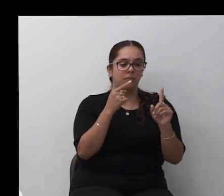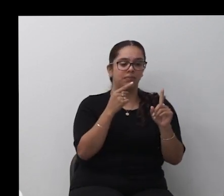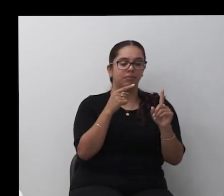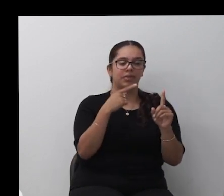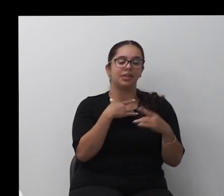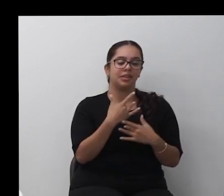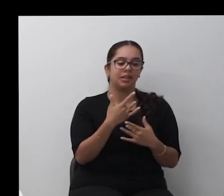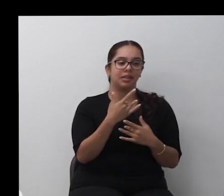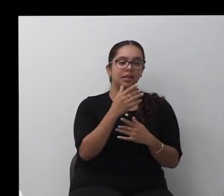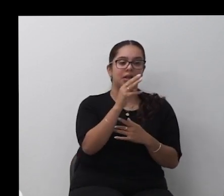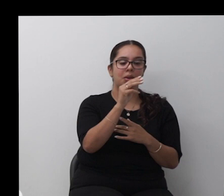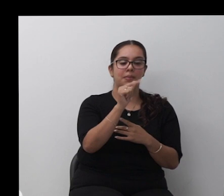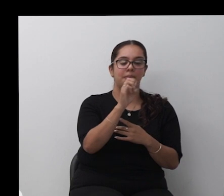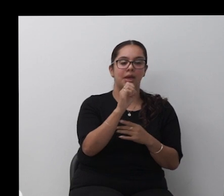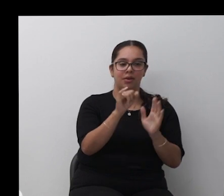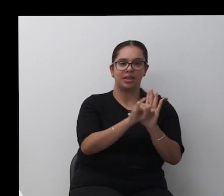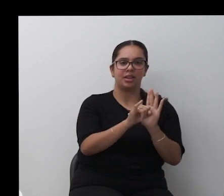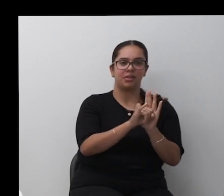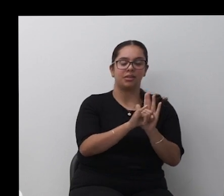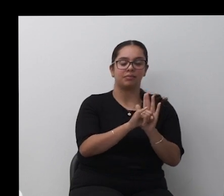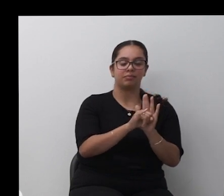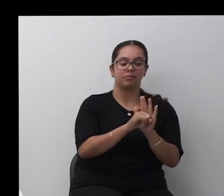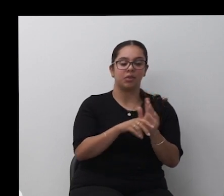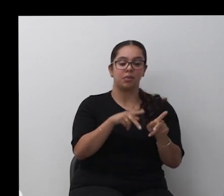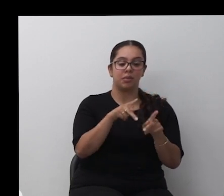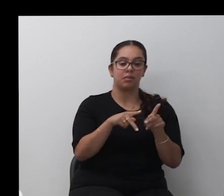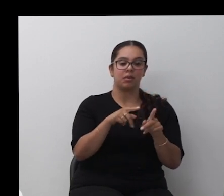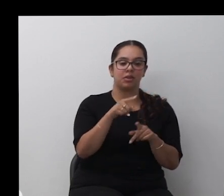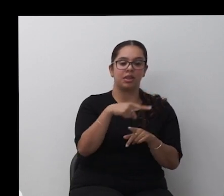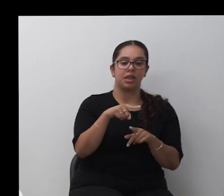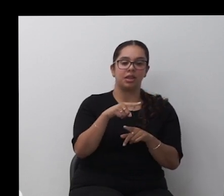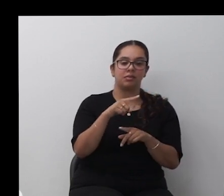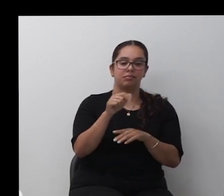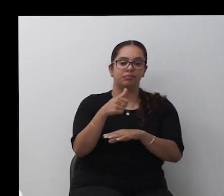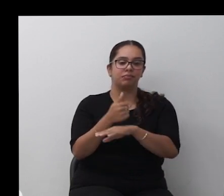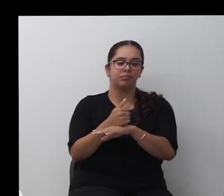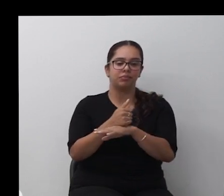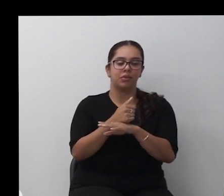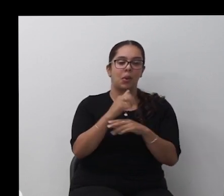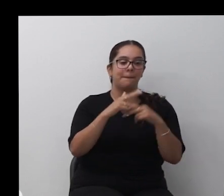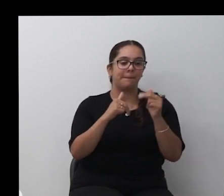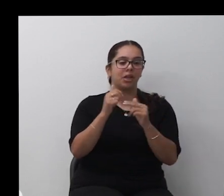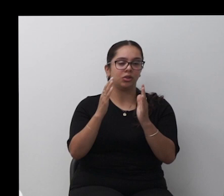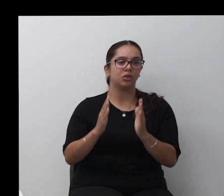be male identified, and folks who map themselves as builders, who are kind of creating